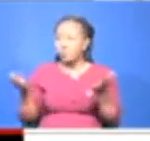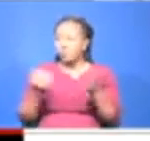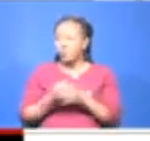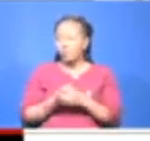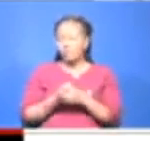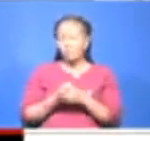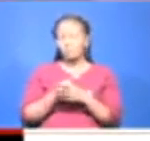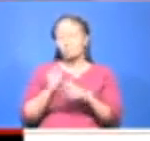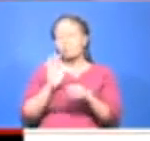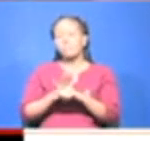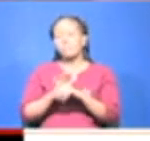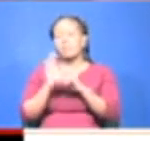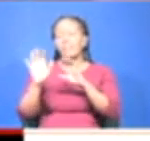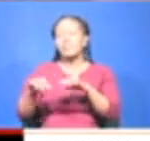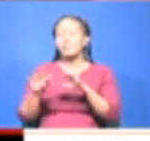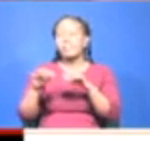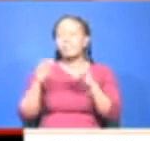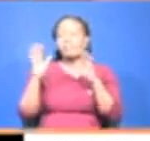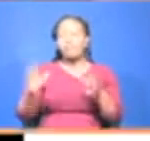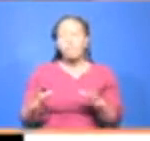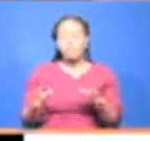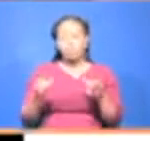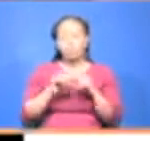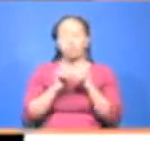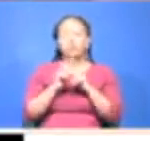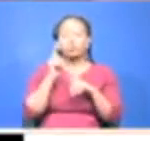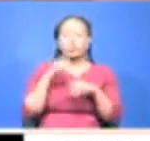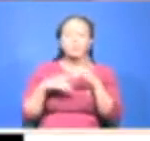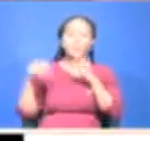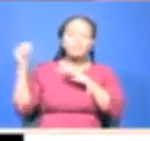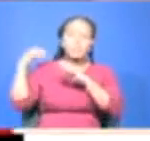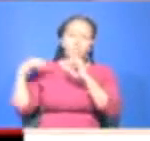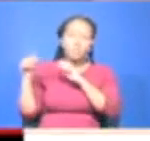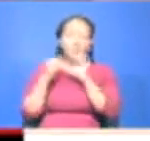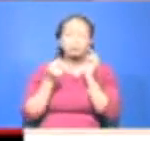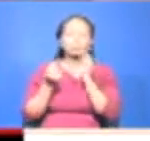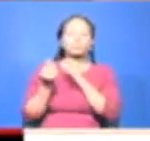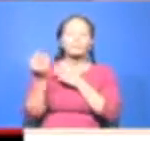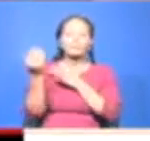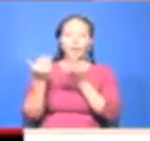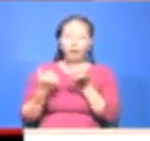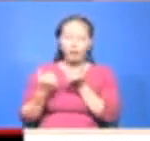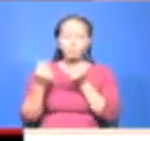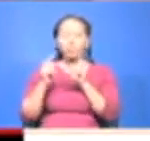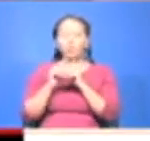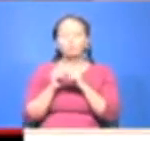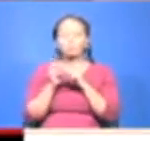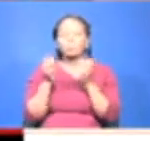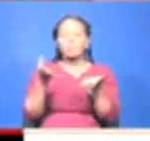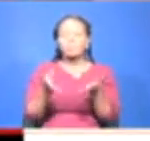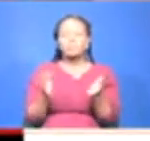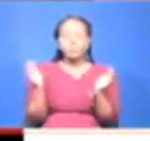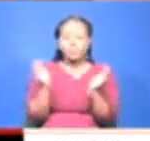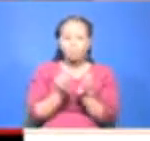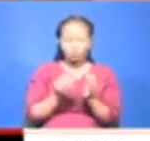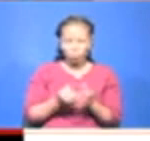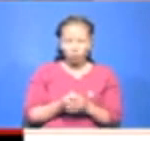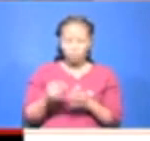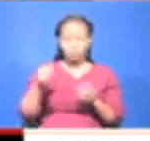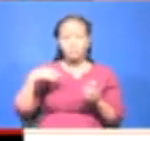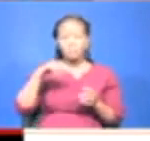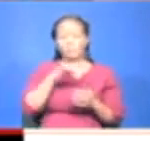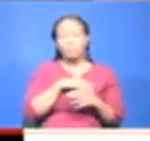farmers. And as generations come and families split, landholding is becoming even smaller. Yeah. So we have to crack